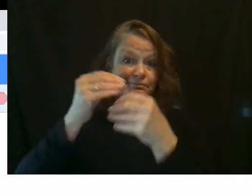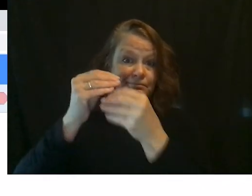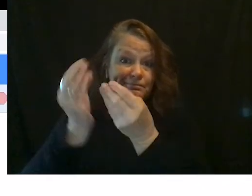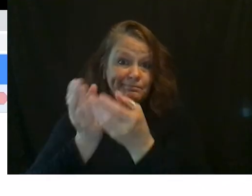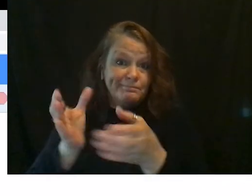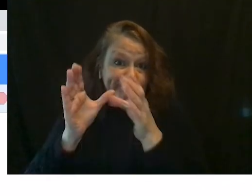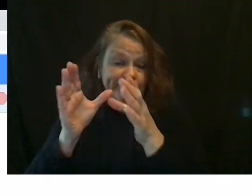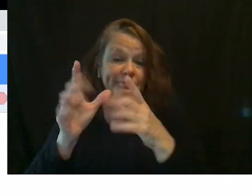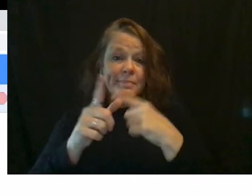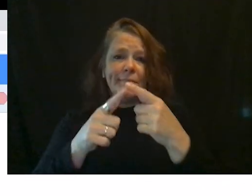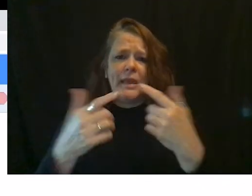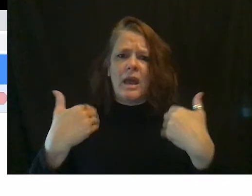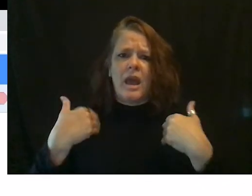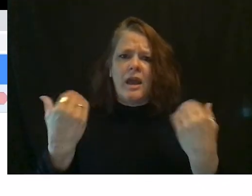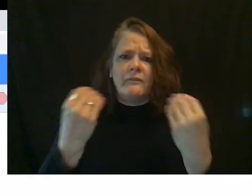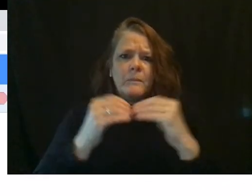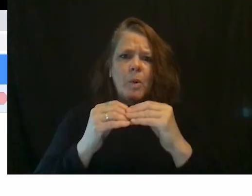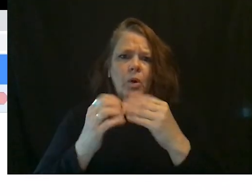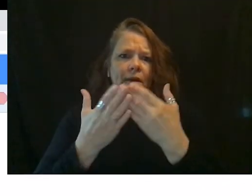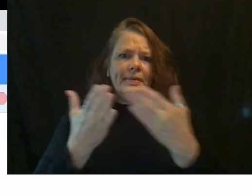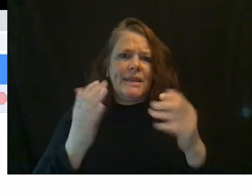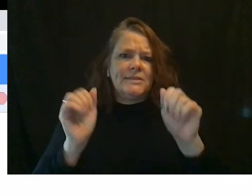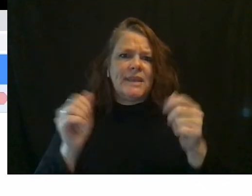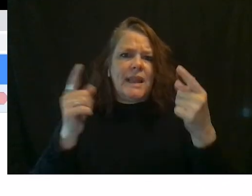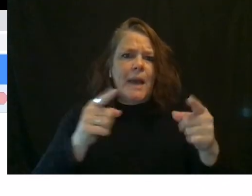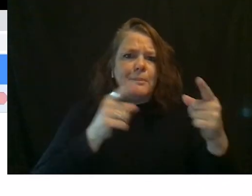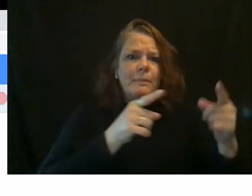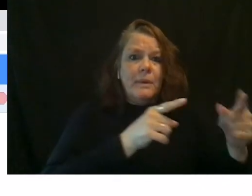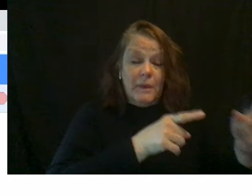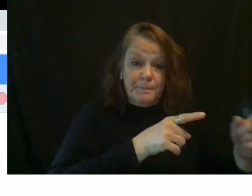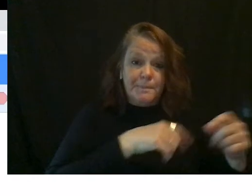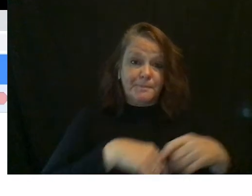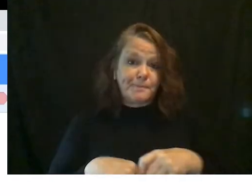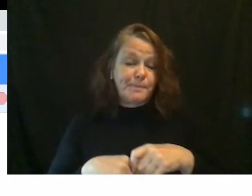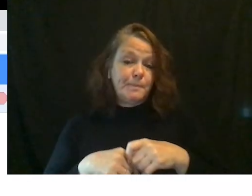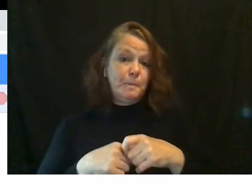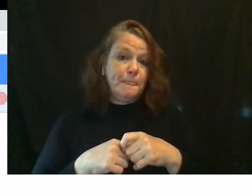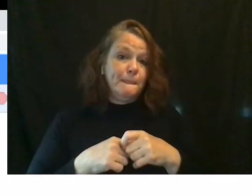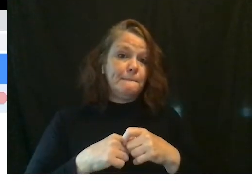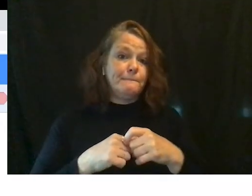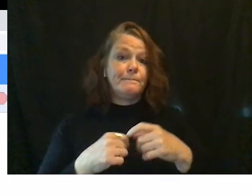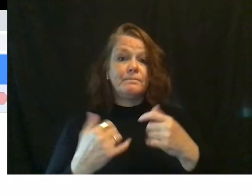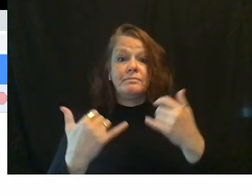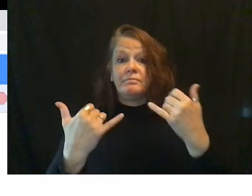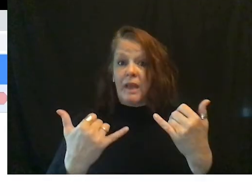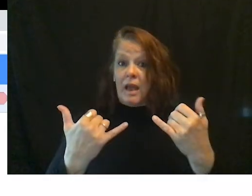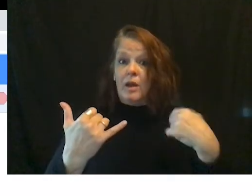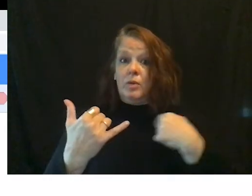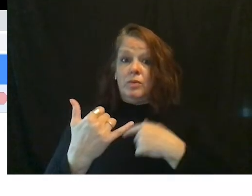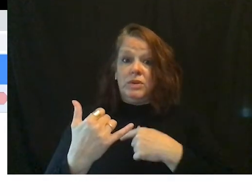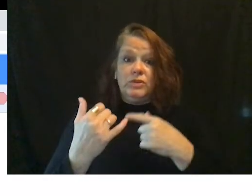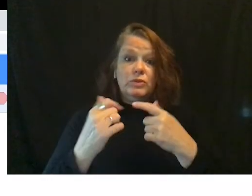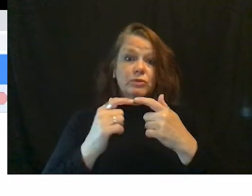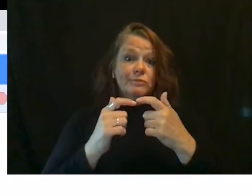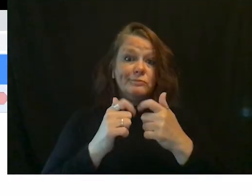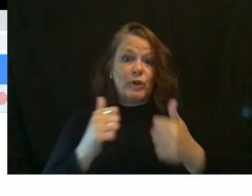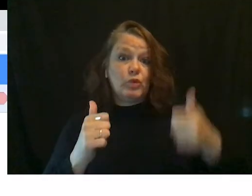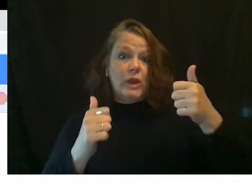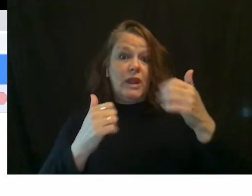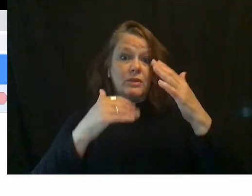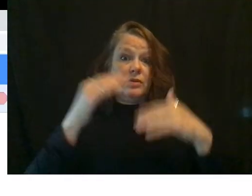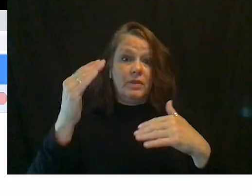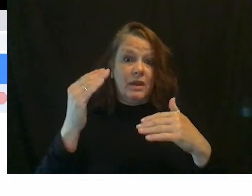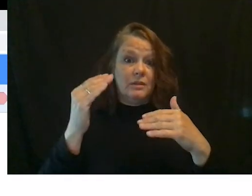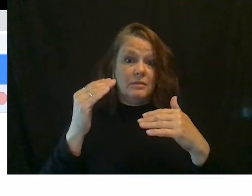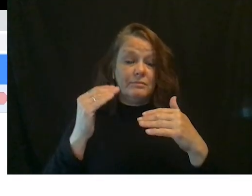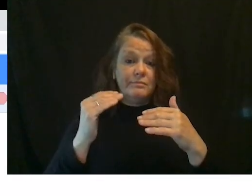outcomes. So if we have, compare this one, but we do greater than this time. So if